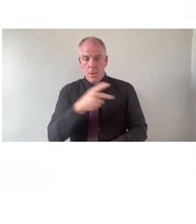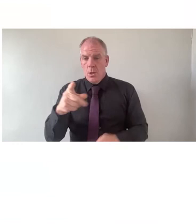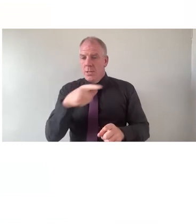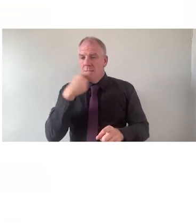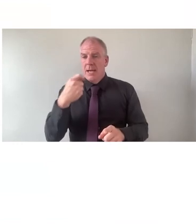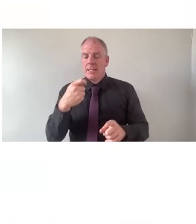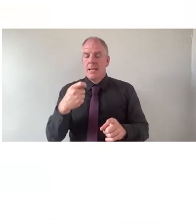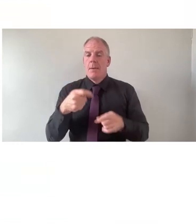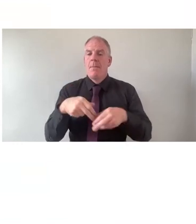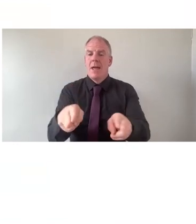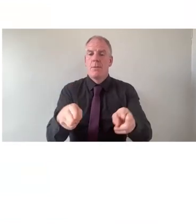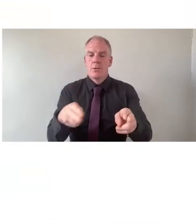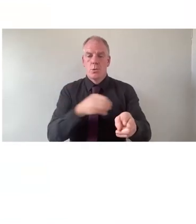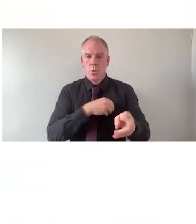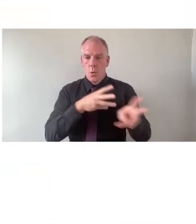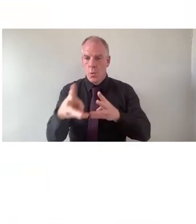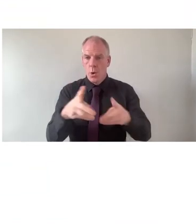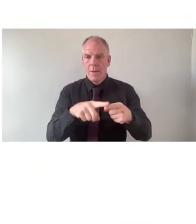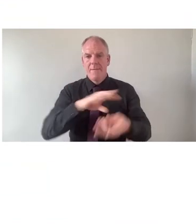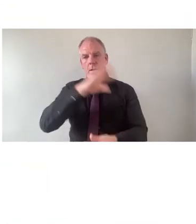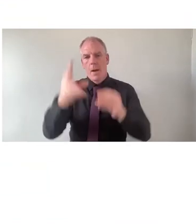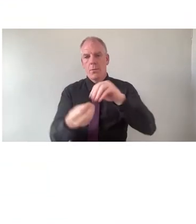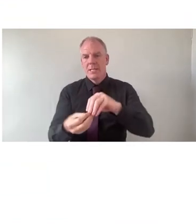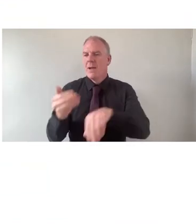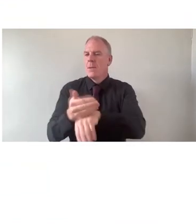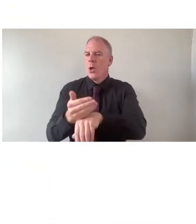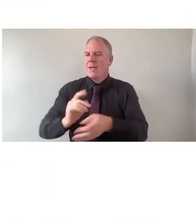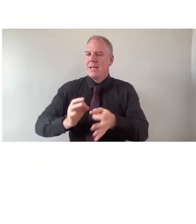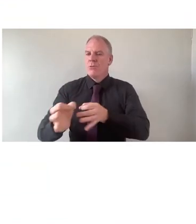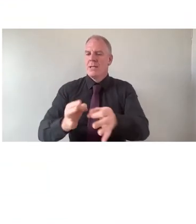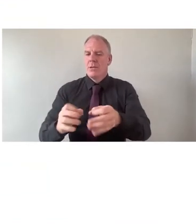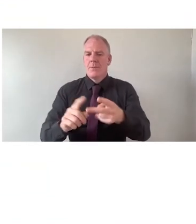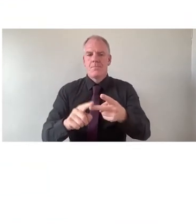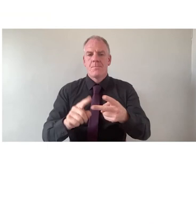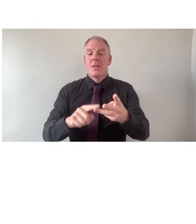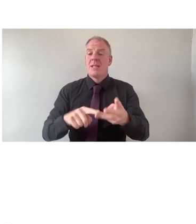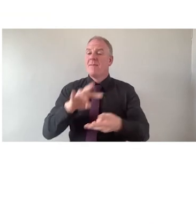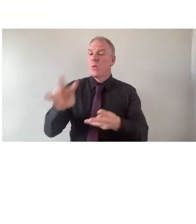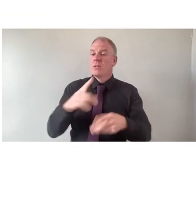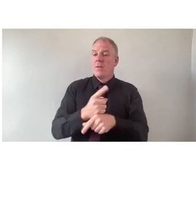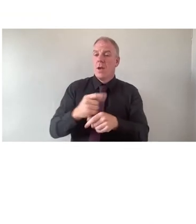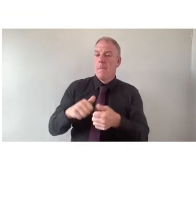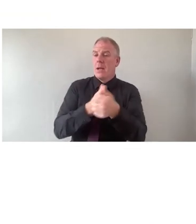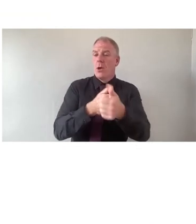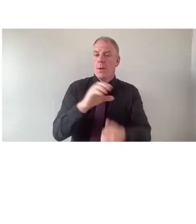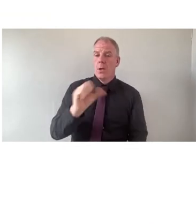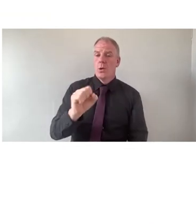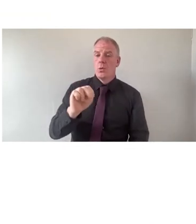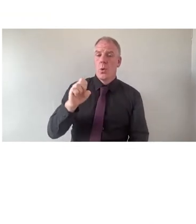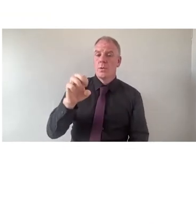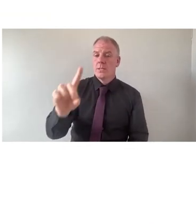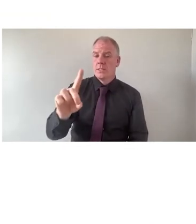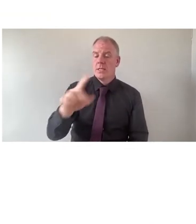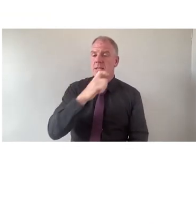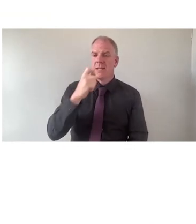to work, but we also have the comprehensive employment strategy. And there's a question in here is echoing really what Shona says, that it's yet to become